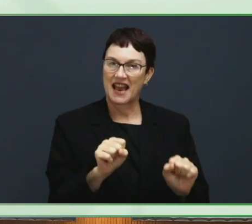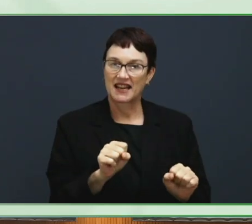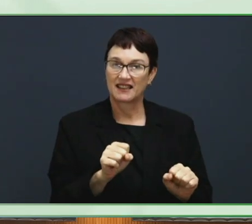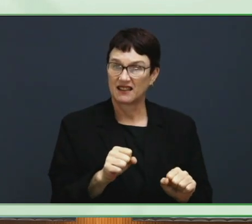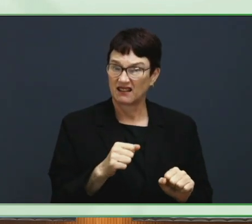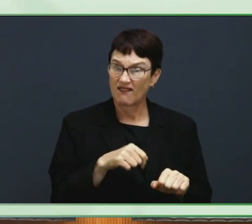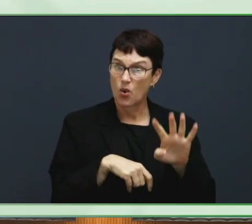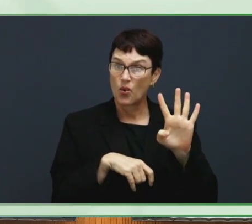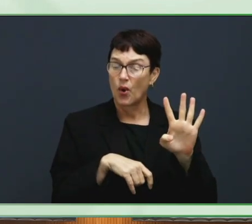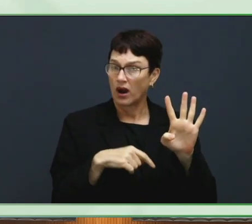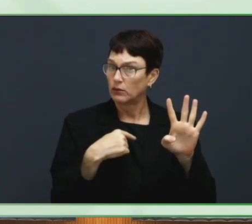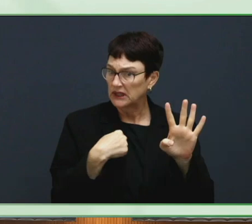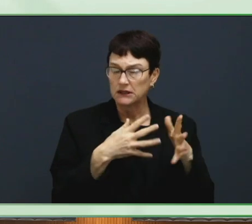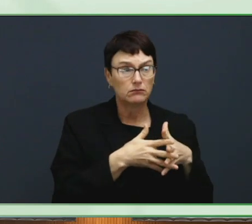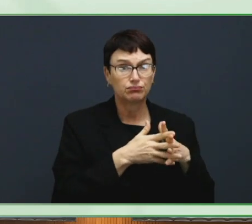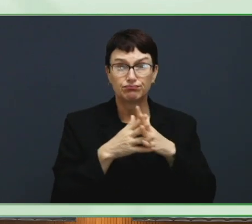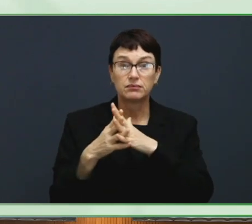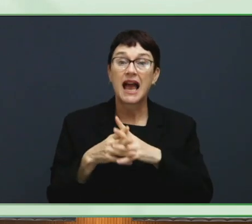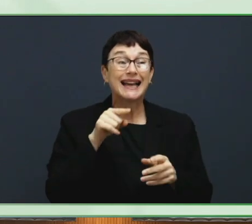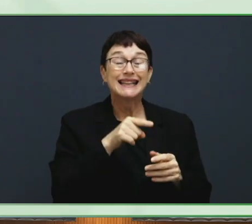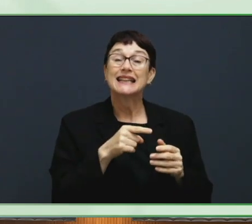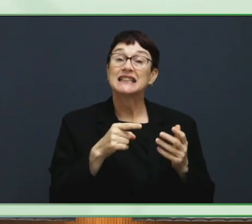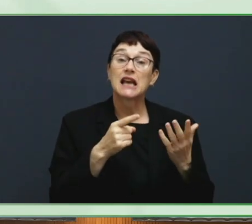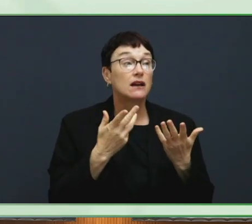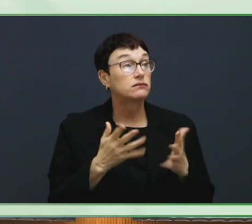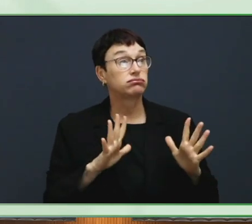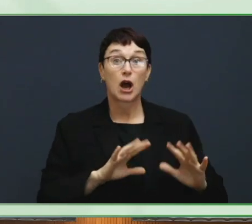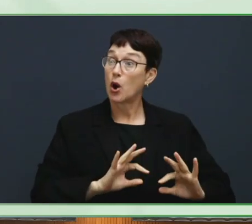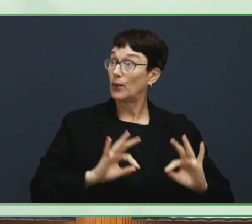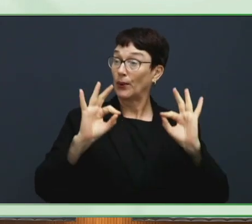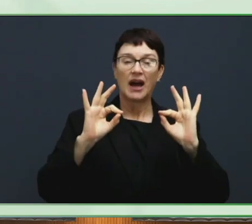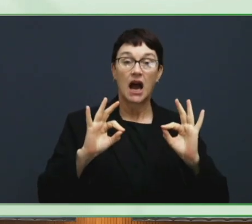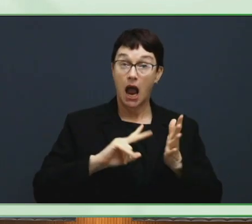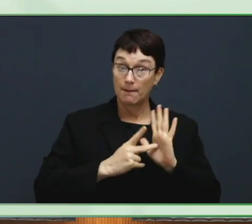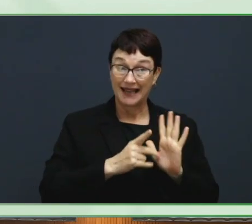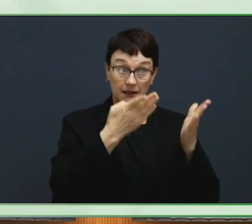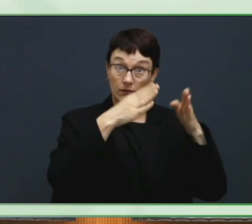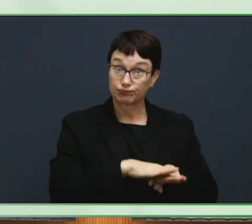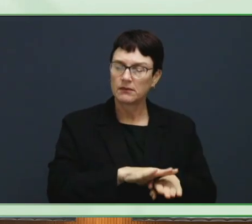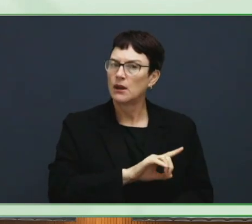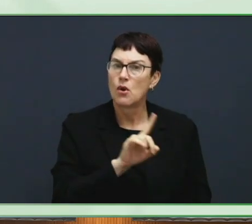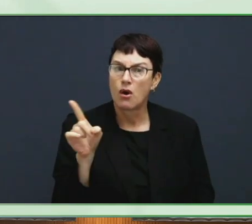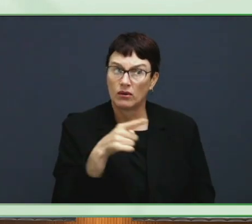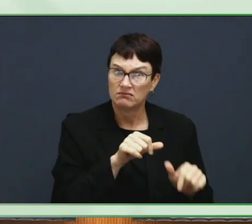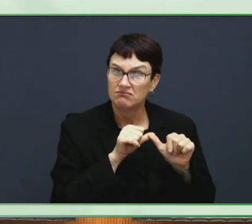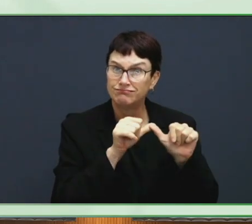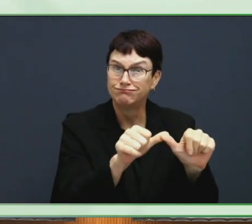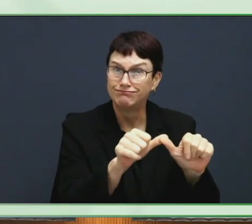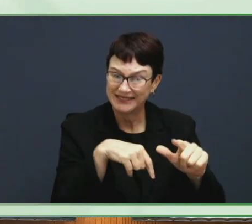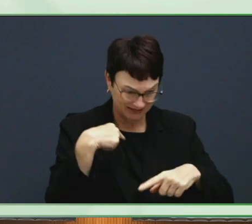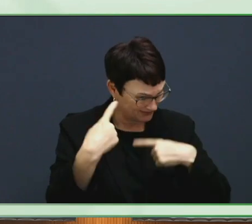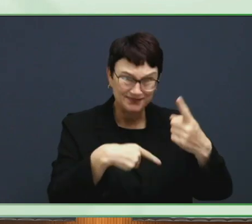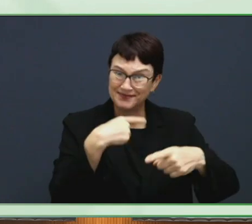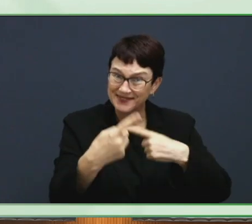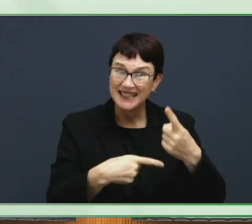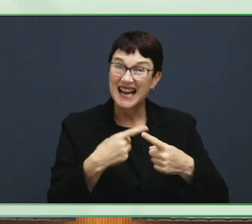it's 2 years now, this year, the 5th school is under construction. This time, it